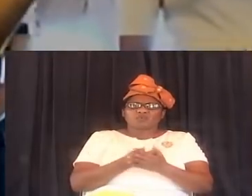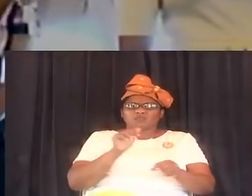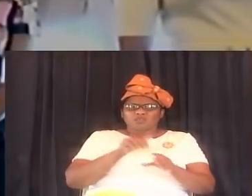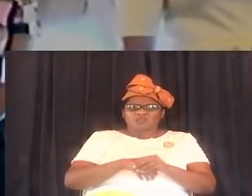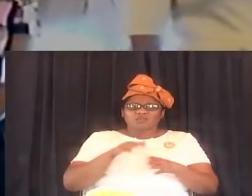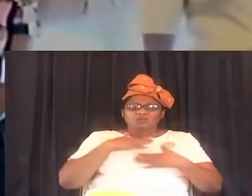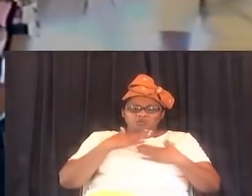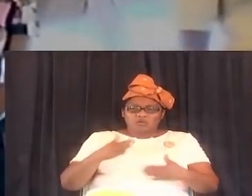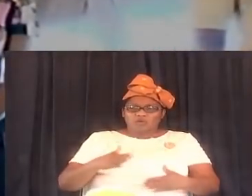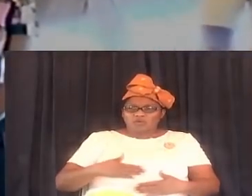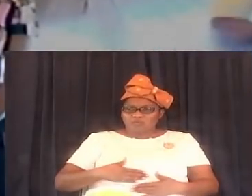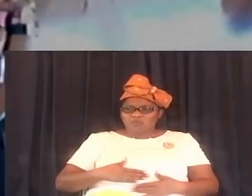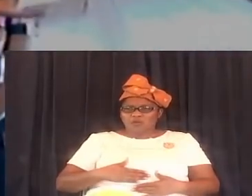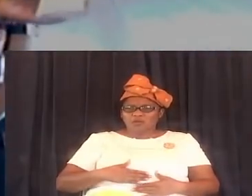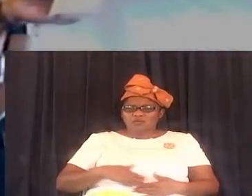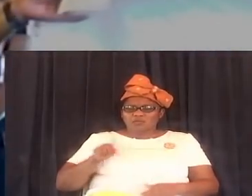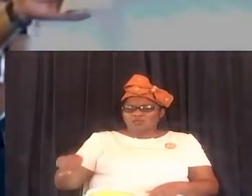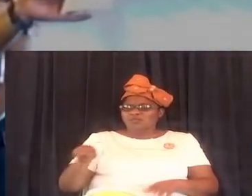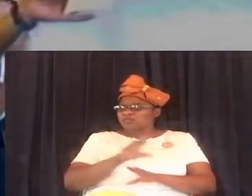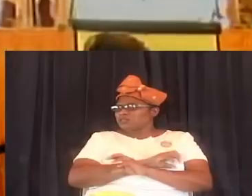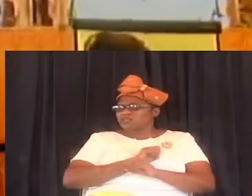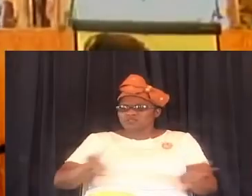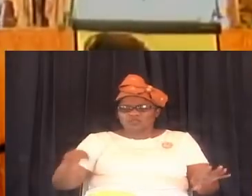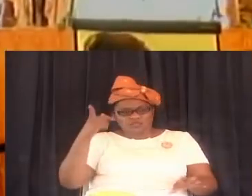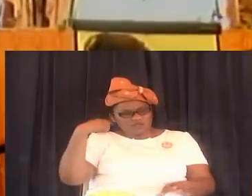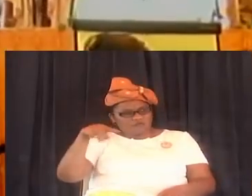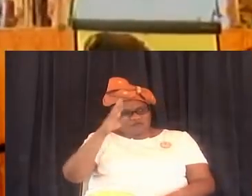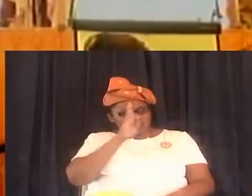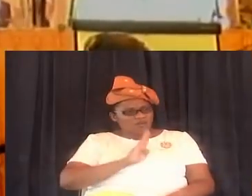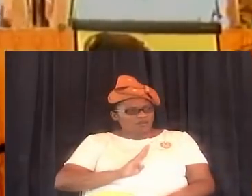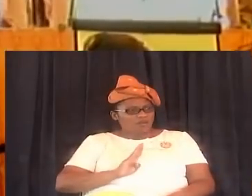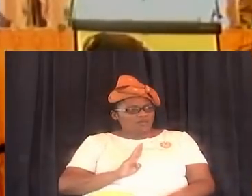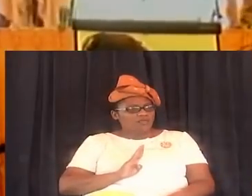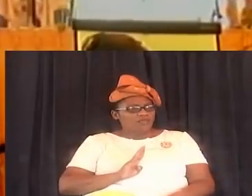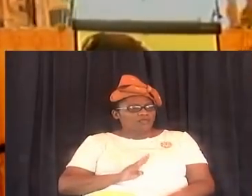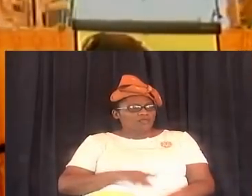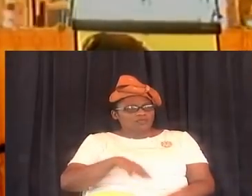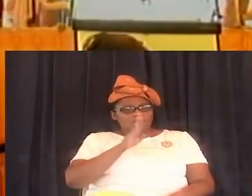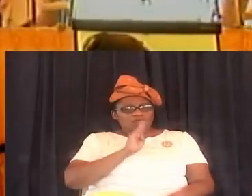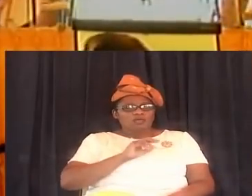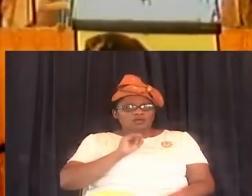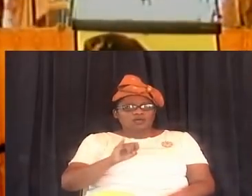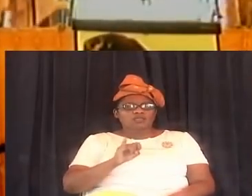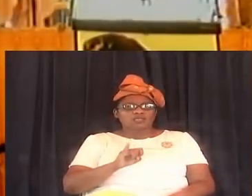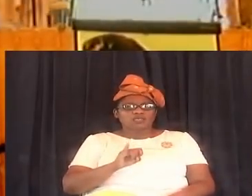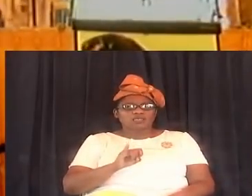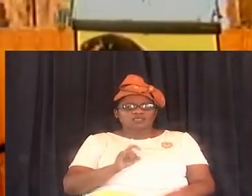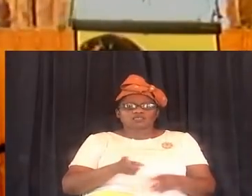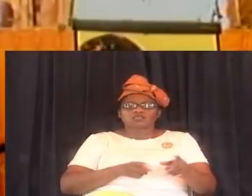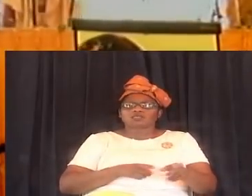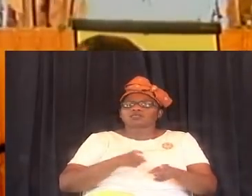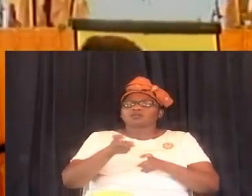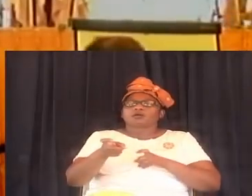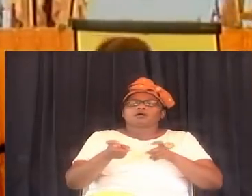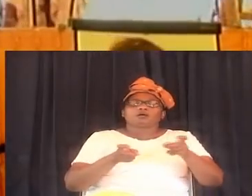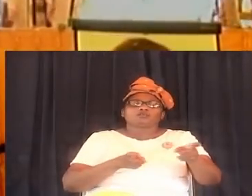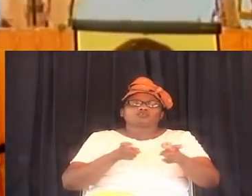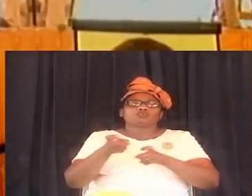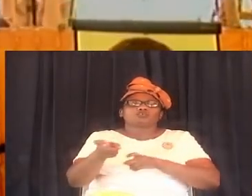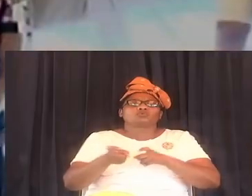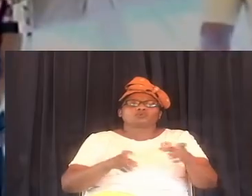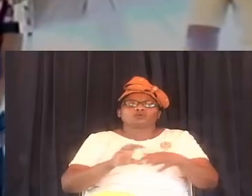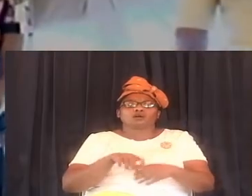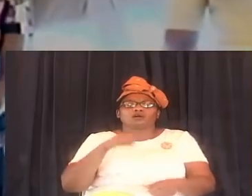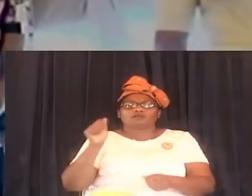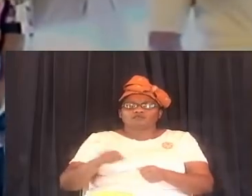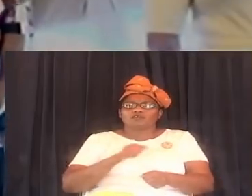And this is nothing for God. God is in control of everything.